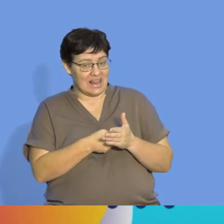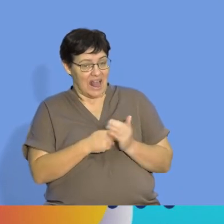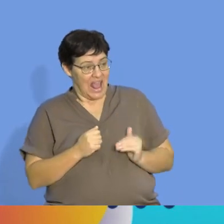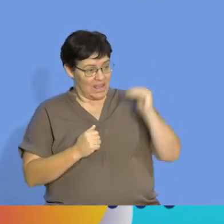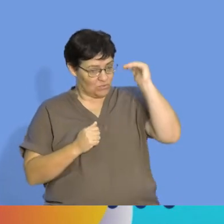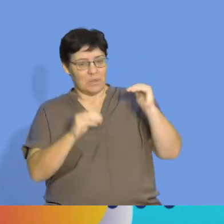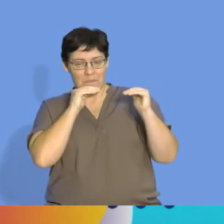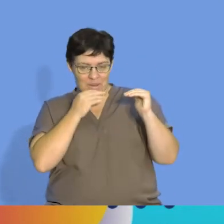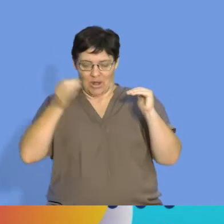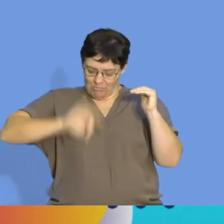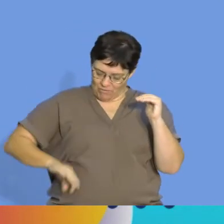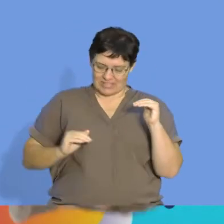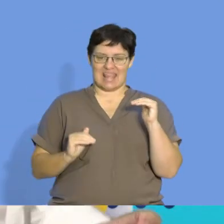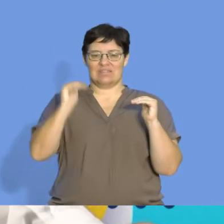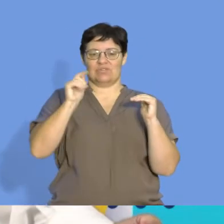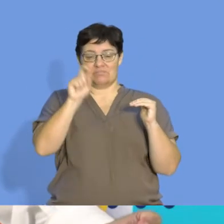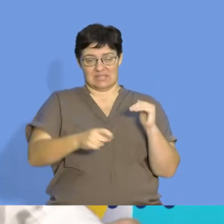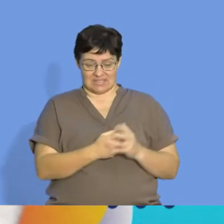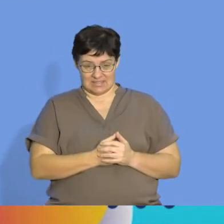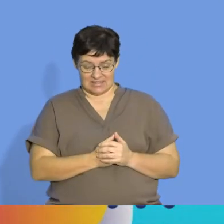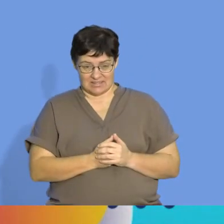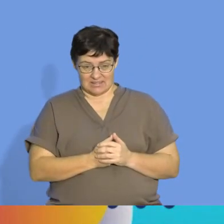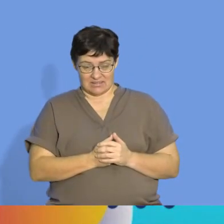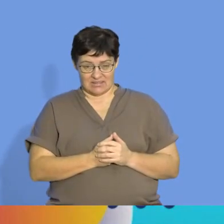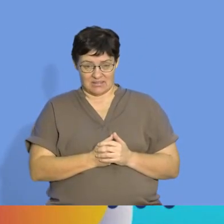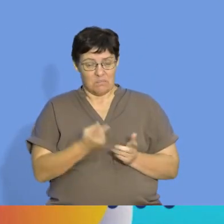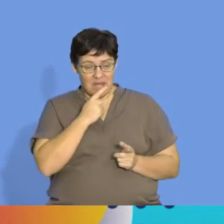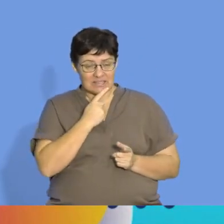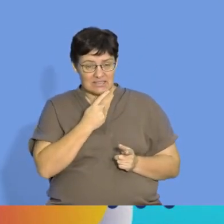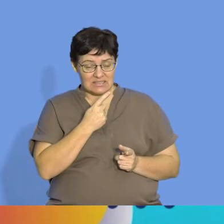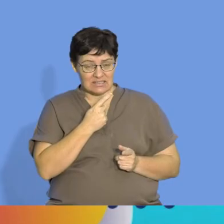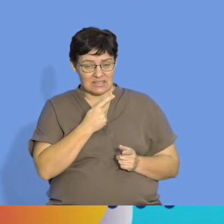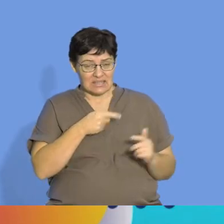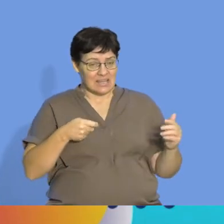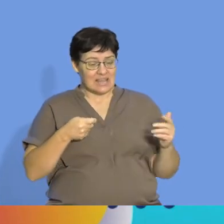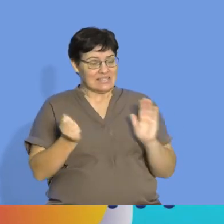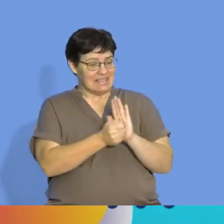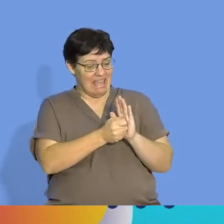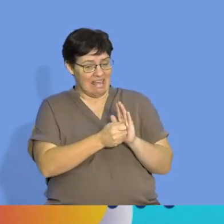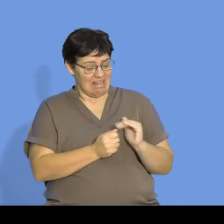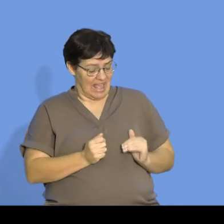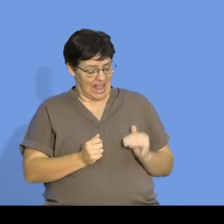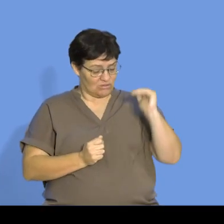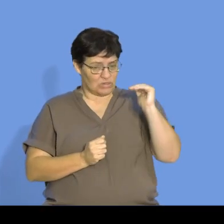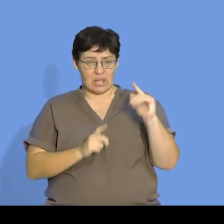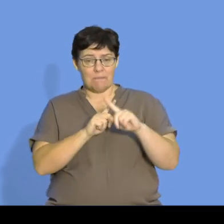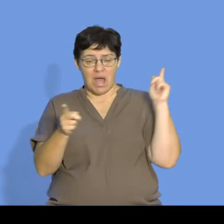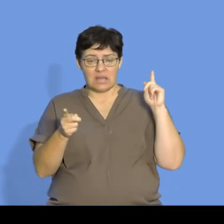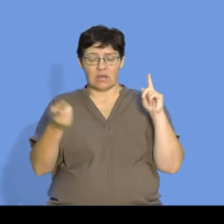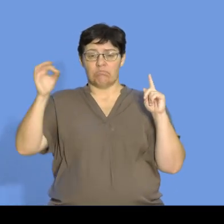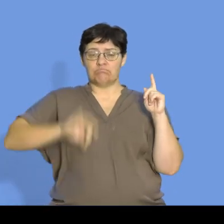sales is to increase your profits. But as a result of all of this here, notice what